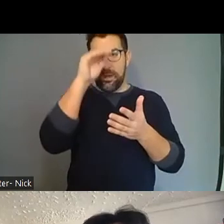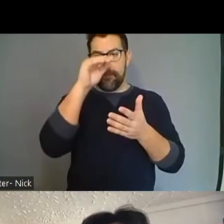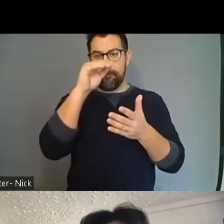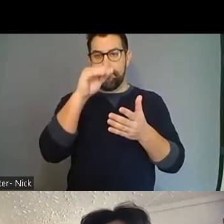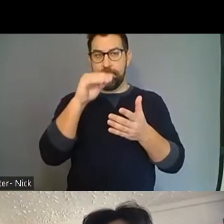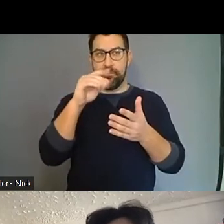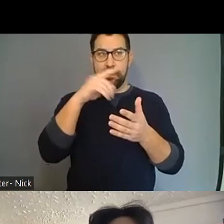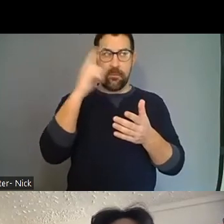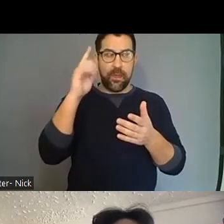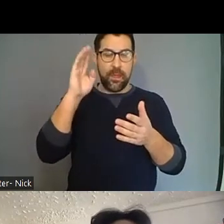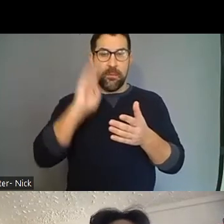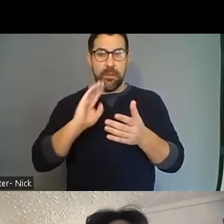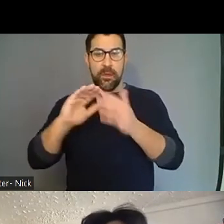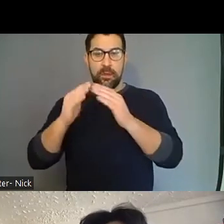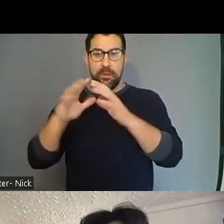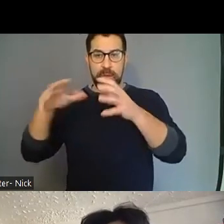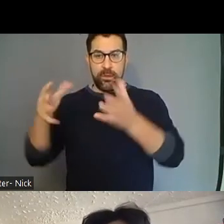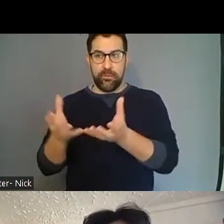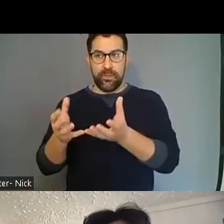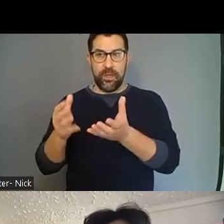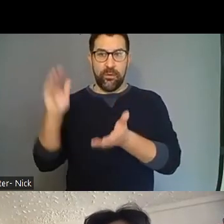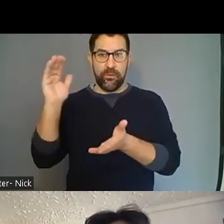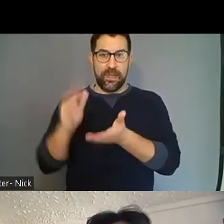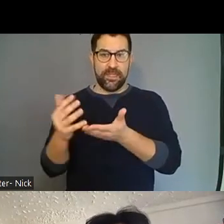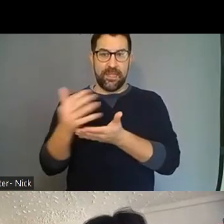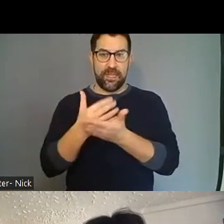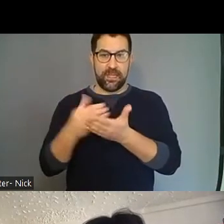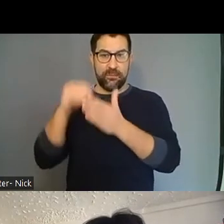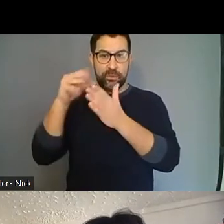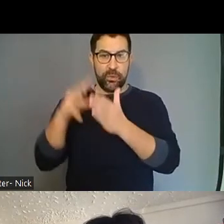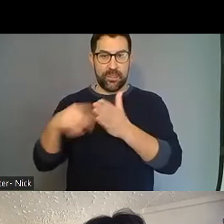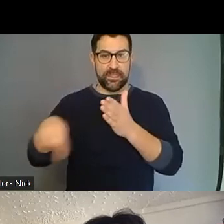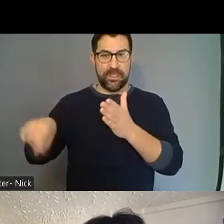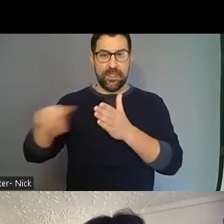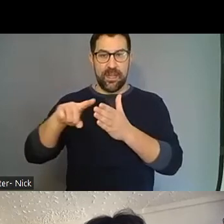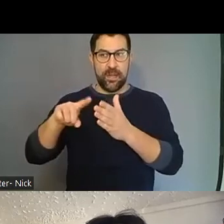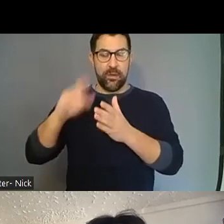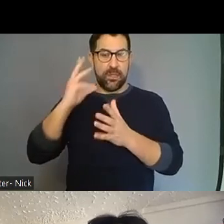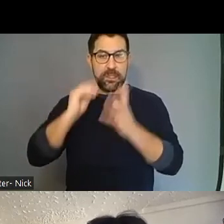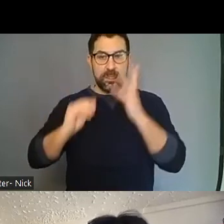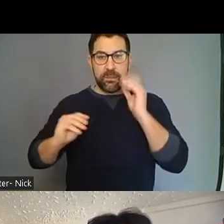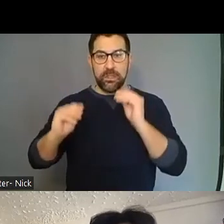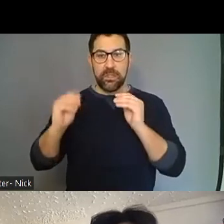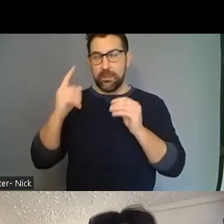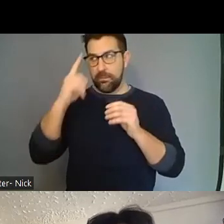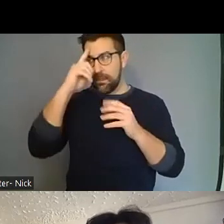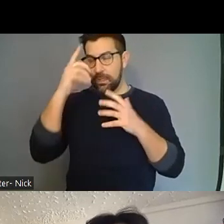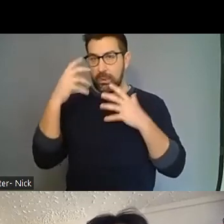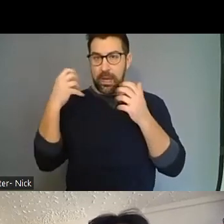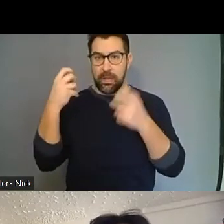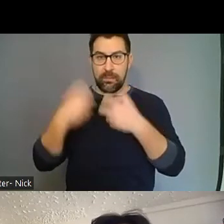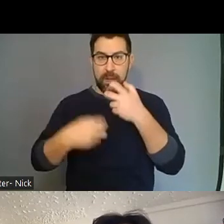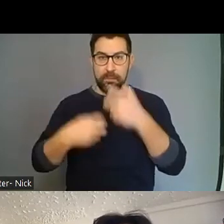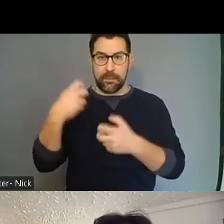Black and brown communities, also just lower income level students, they are experiencing, you know, mental health problems.